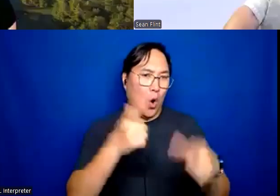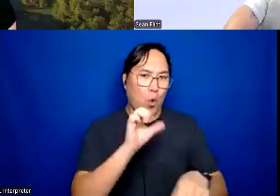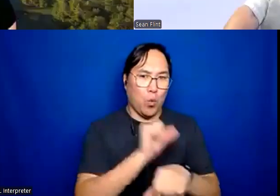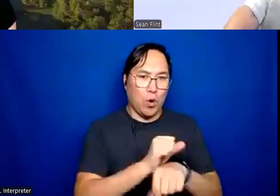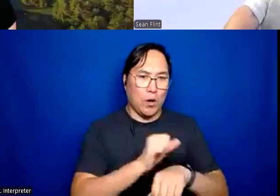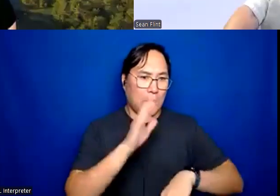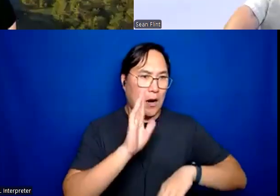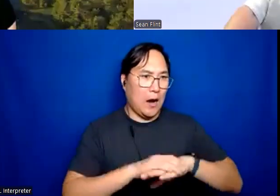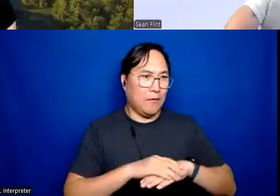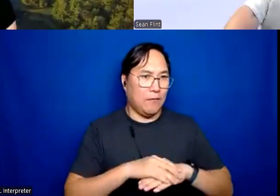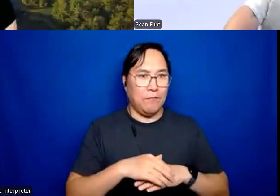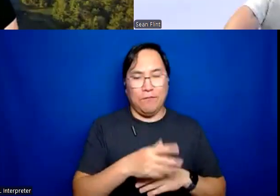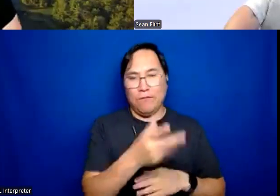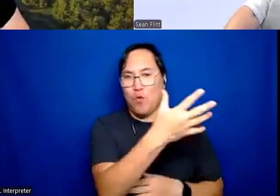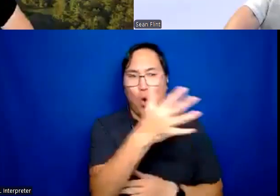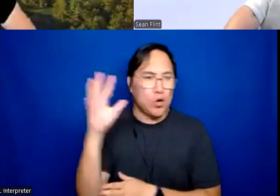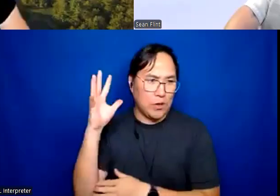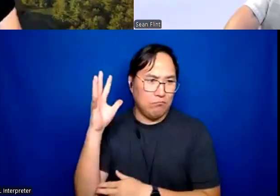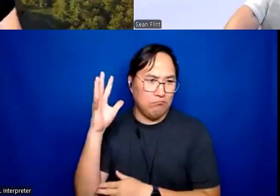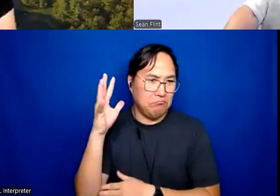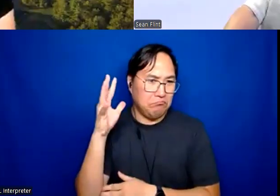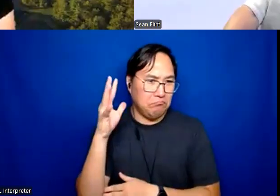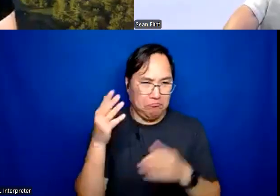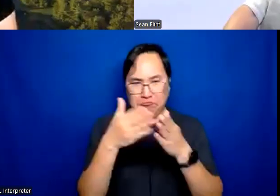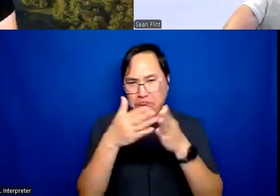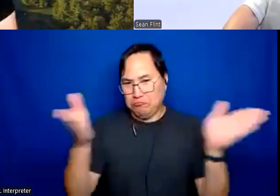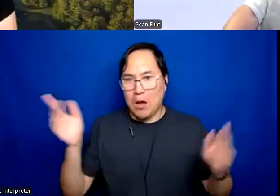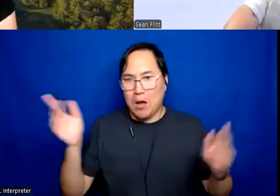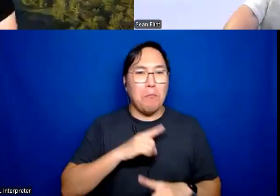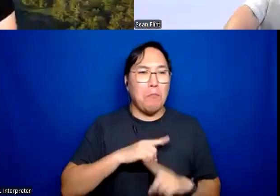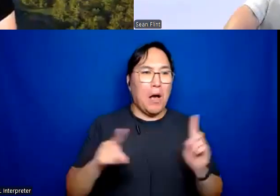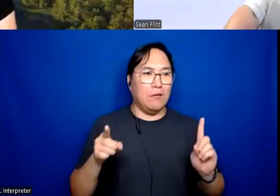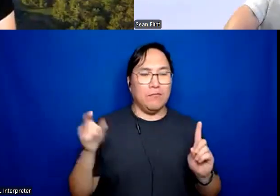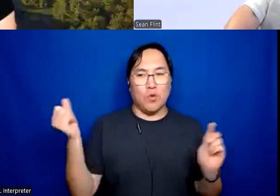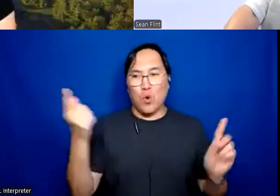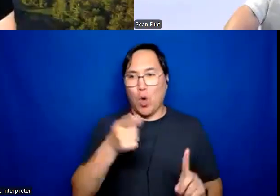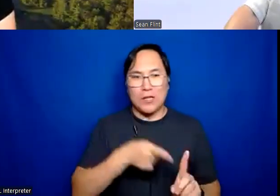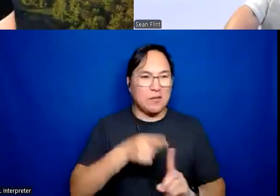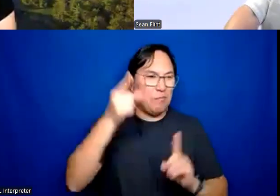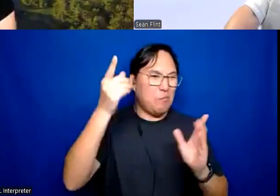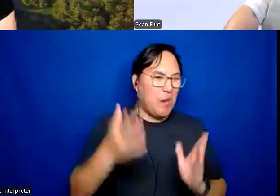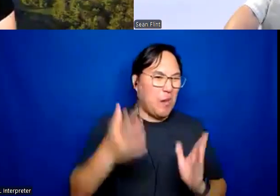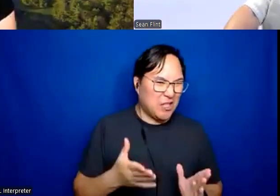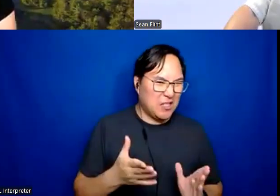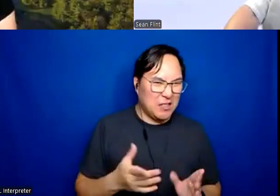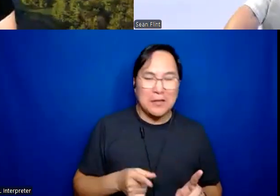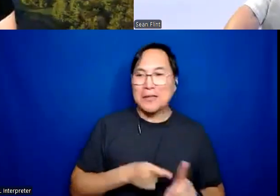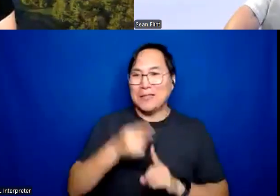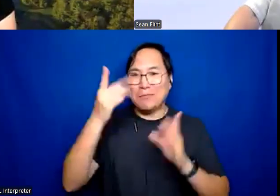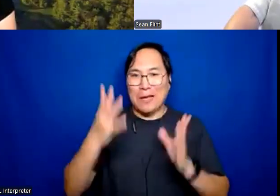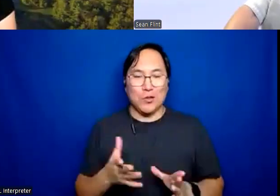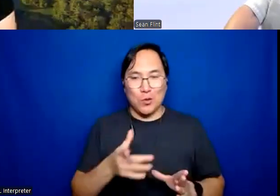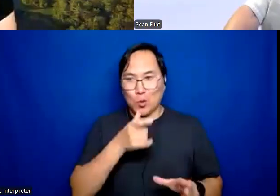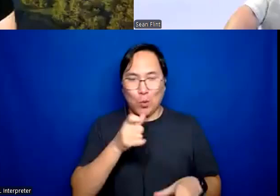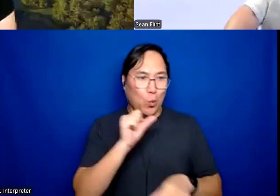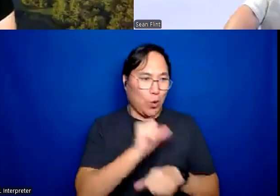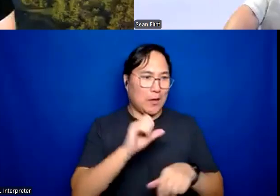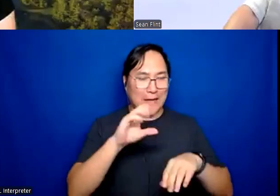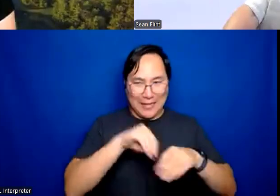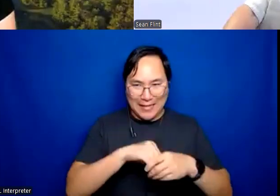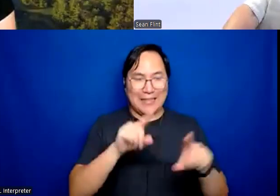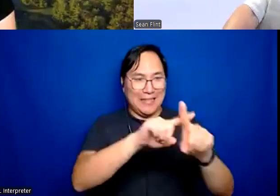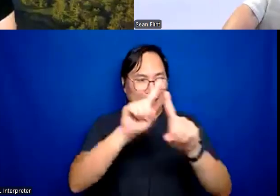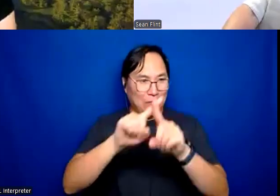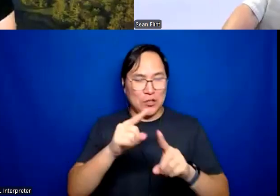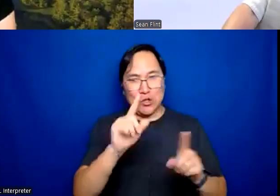around forestry as a whole, but they're specialists. So, as specialists working in a changing forest, what are some of the